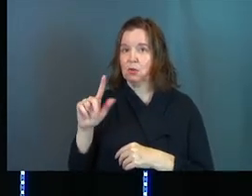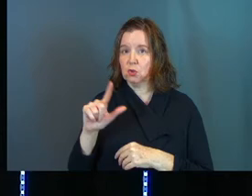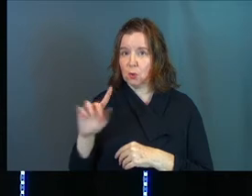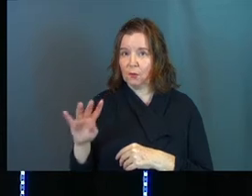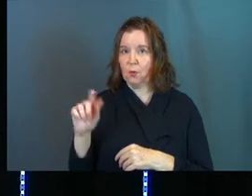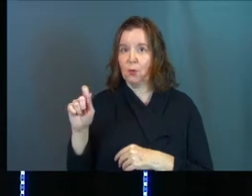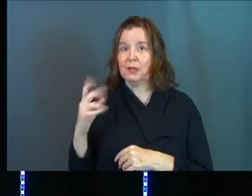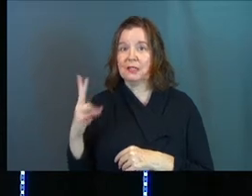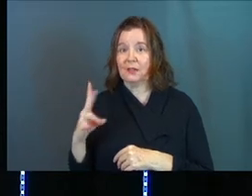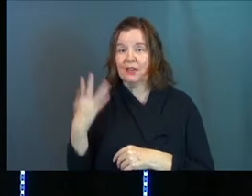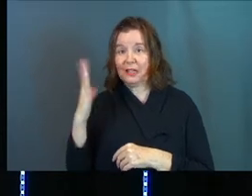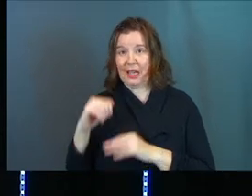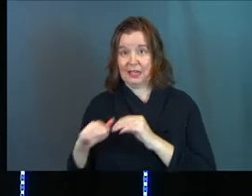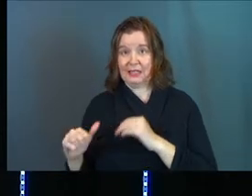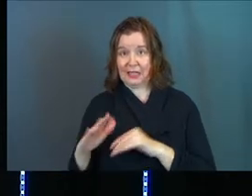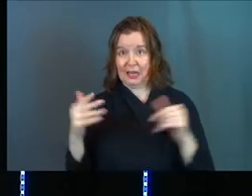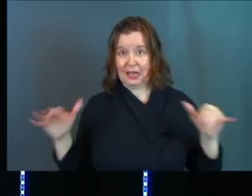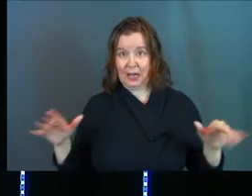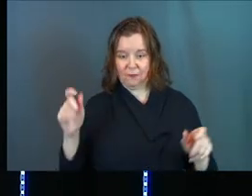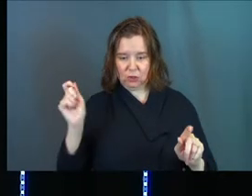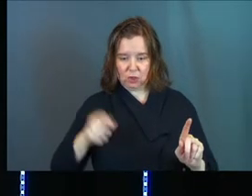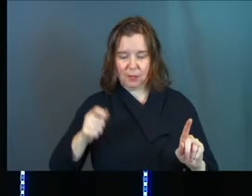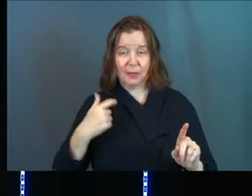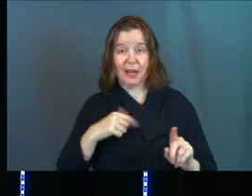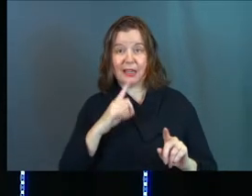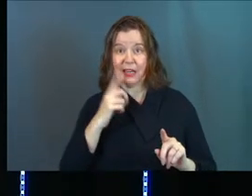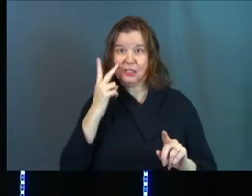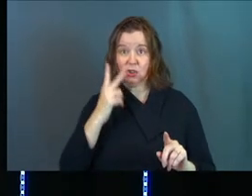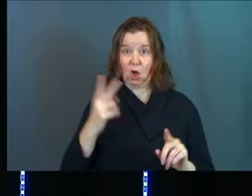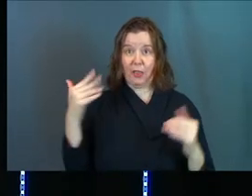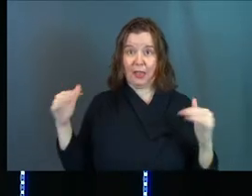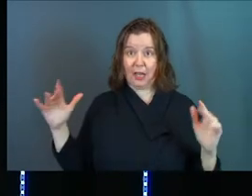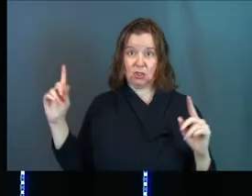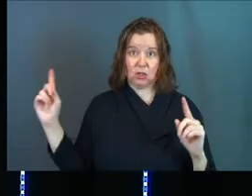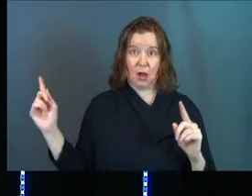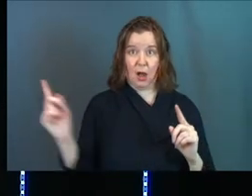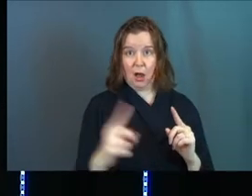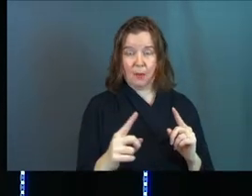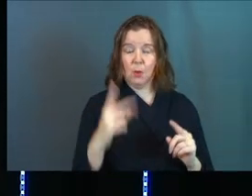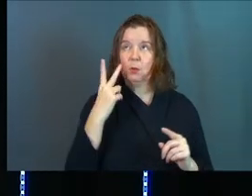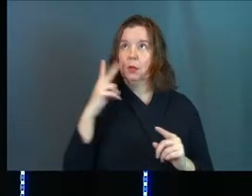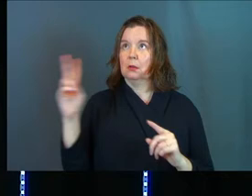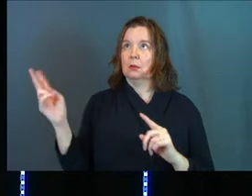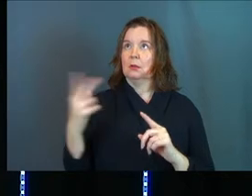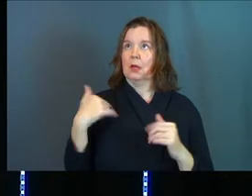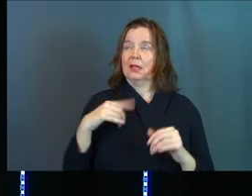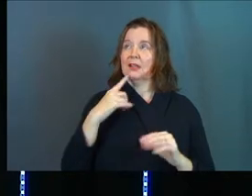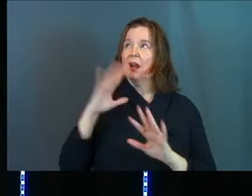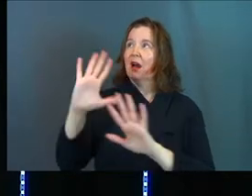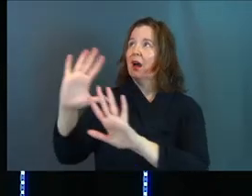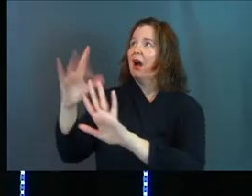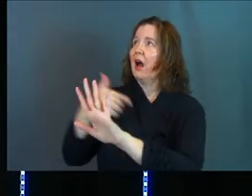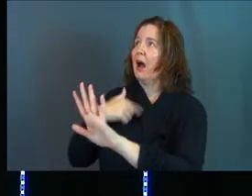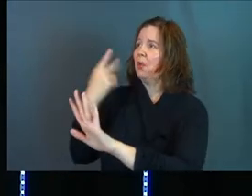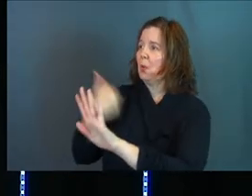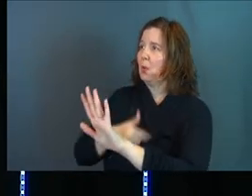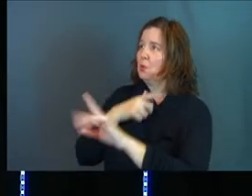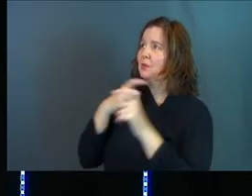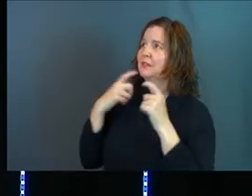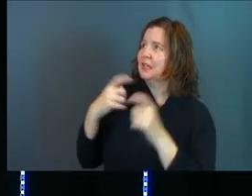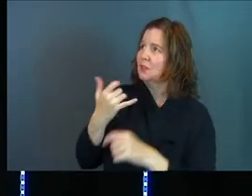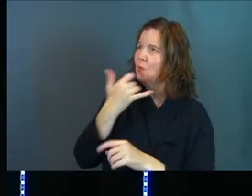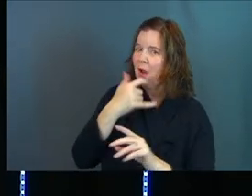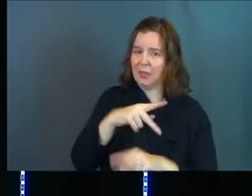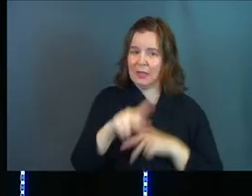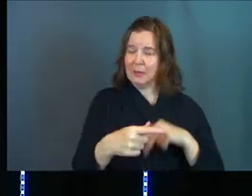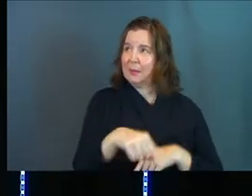24:17. God had sent an angel to bring this judgment. David actually saw the angel. When he saw the angel, he said to the Lord, I am the one who has sinned and done wrong,